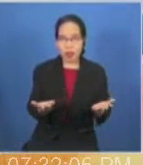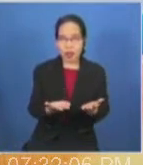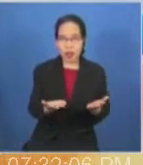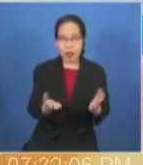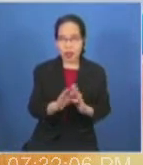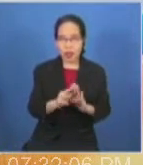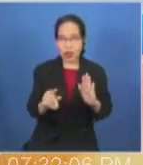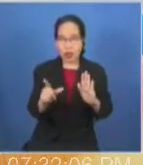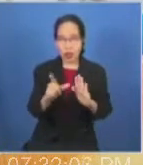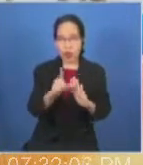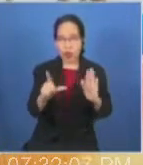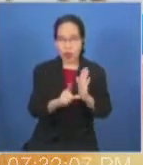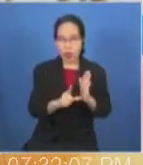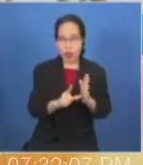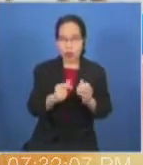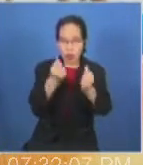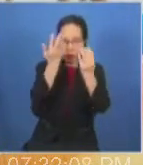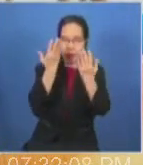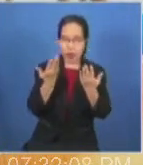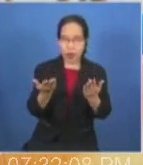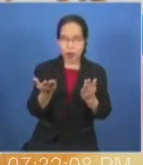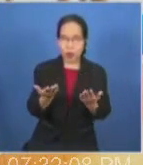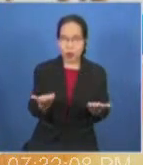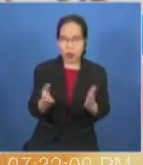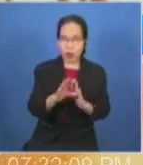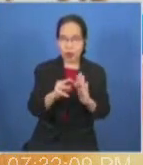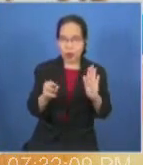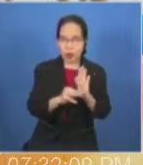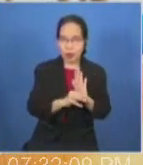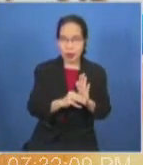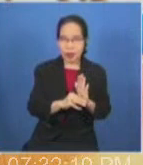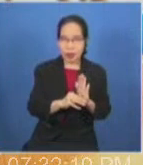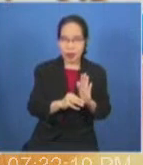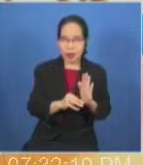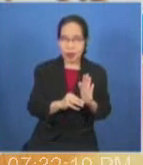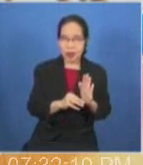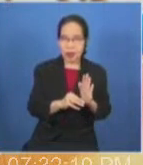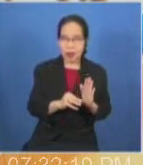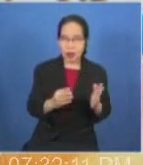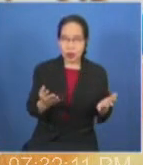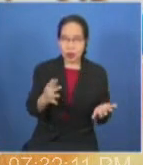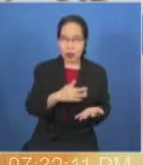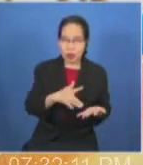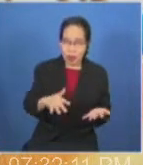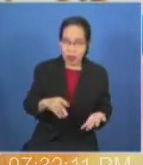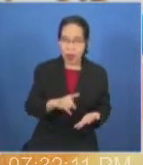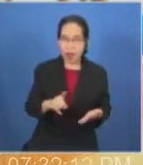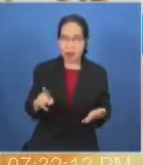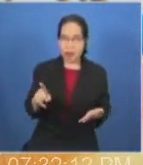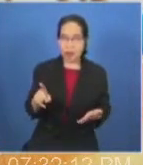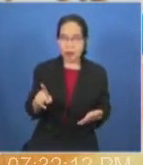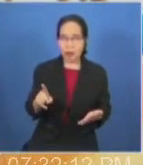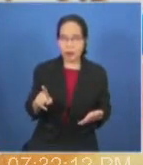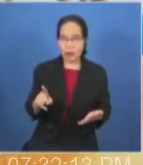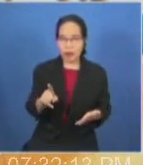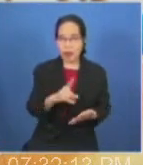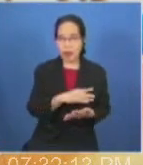What are the commandments that we should follow? We're going to study them. And with this, we're inviting